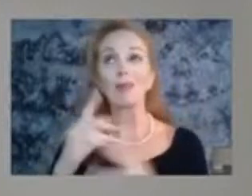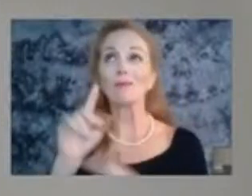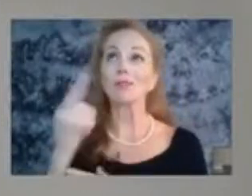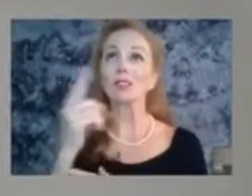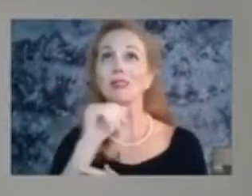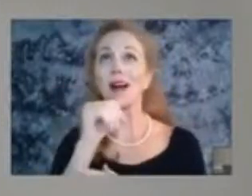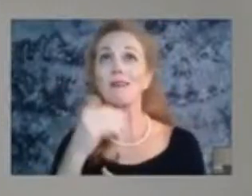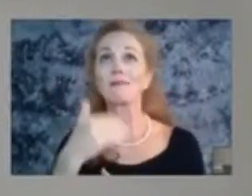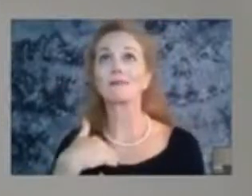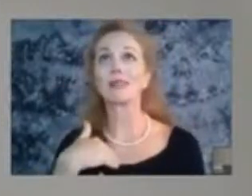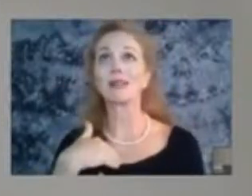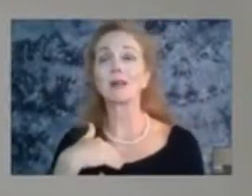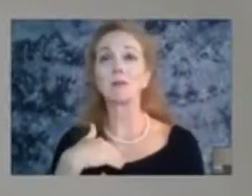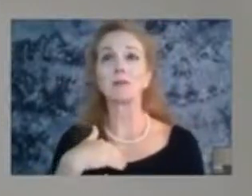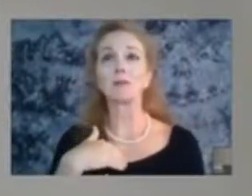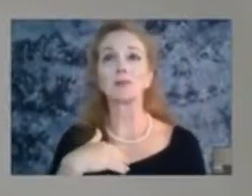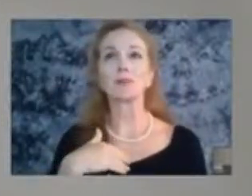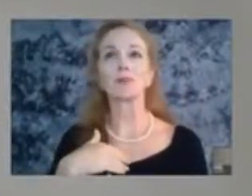the